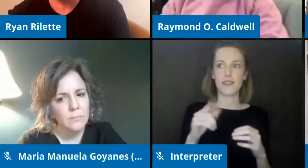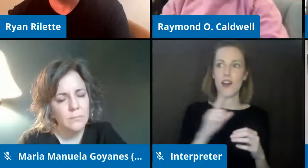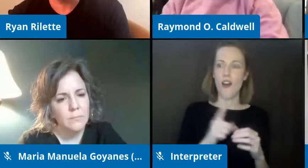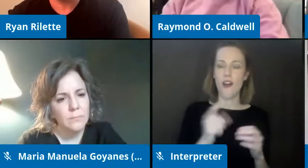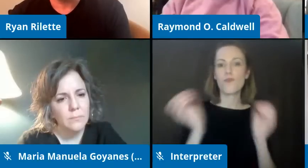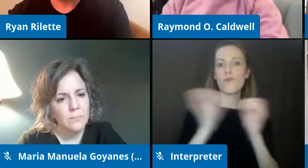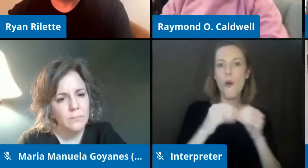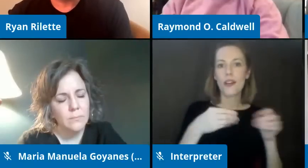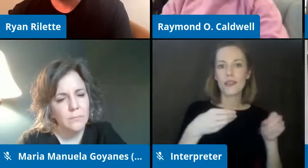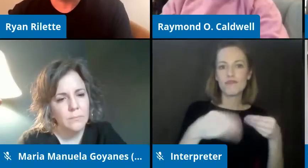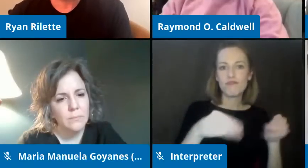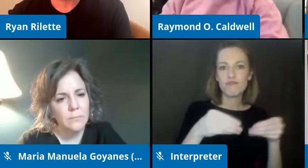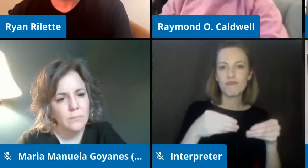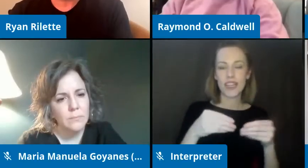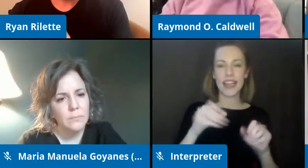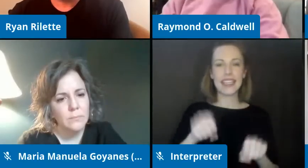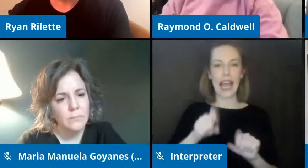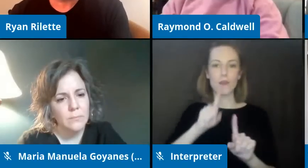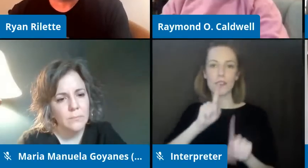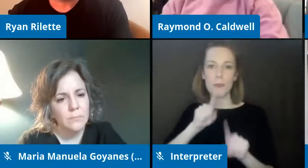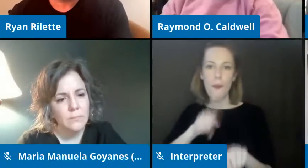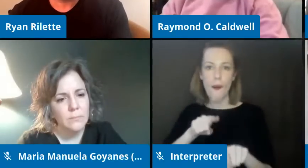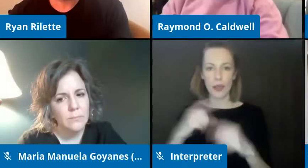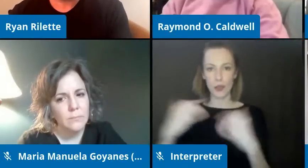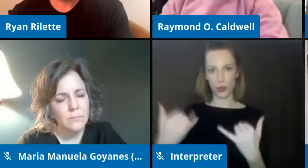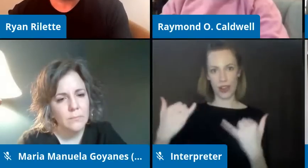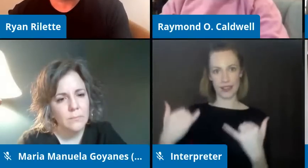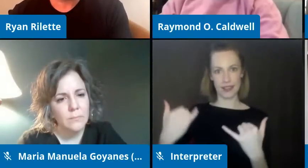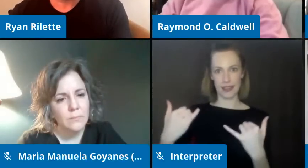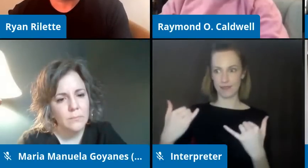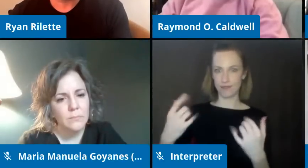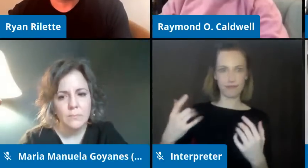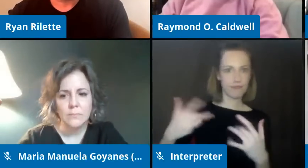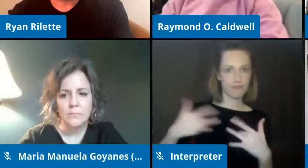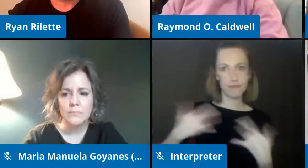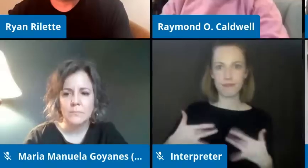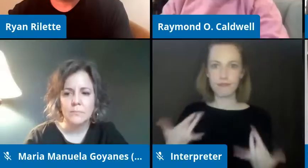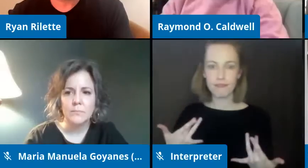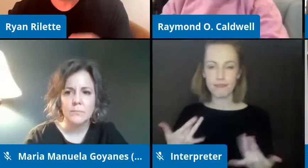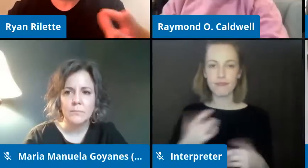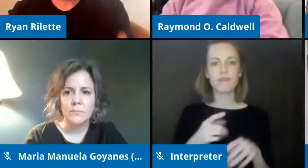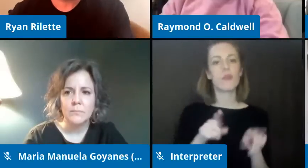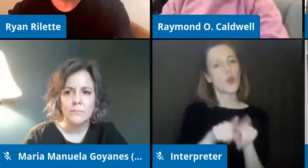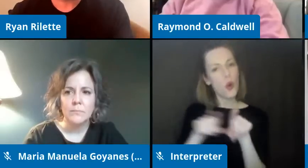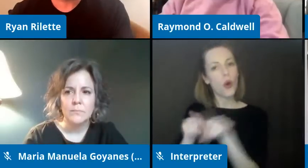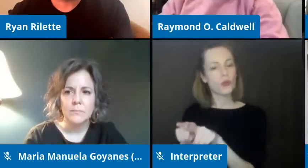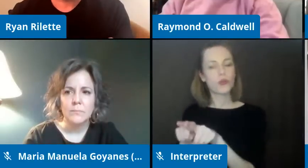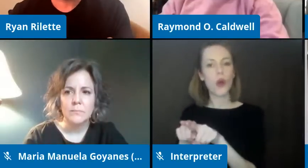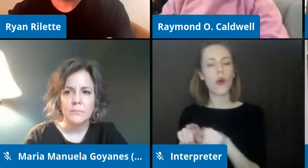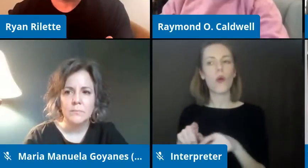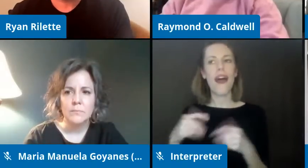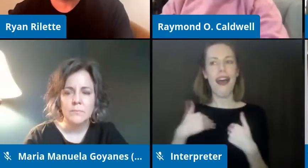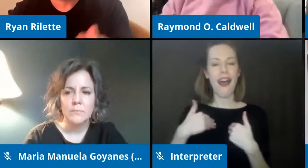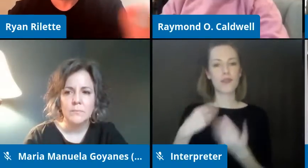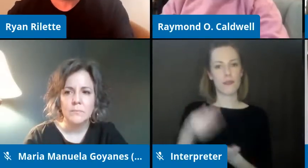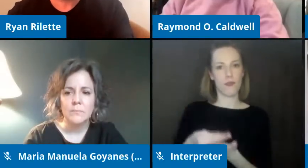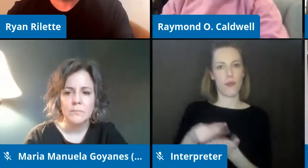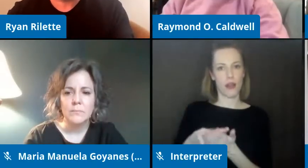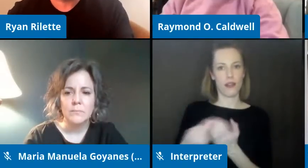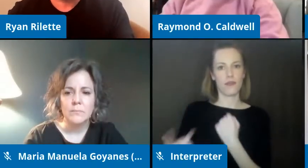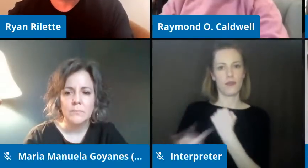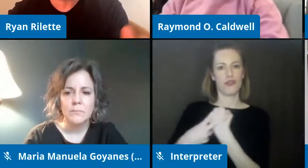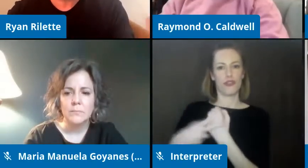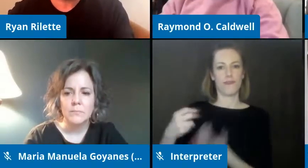to the present moment, but also finding ways to be able to have enough reserves on hand that we can